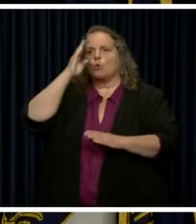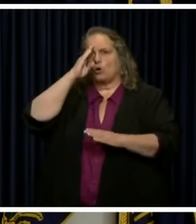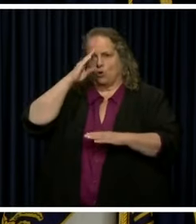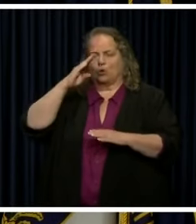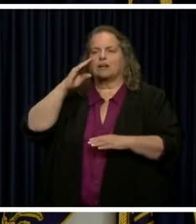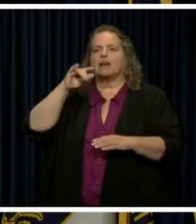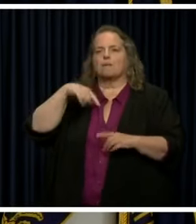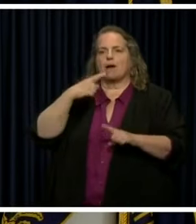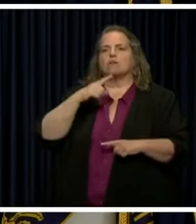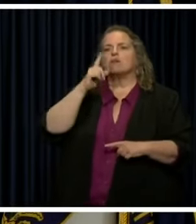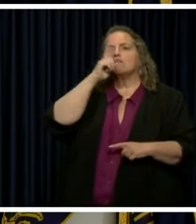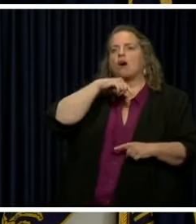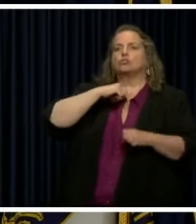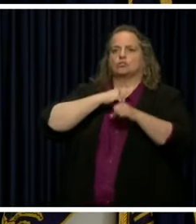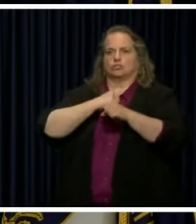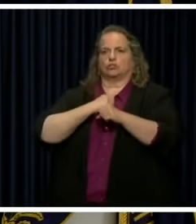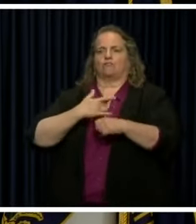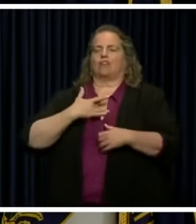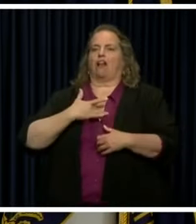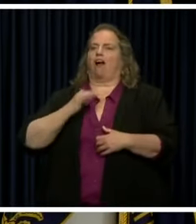here, and